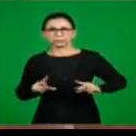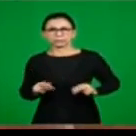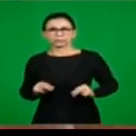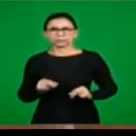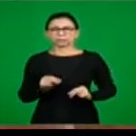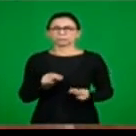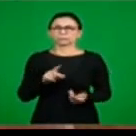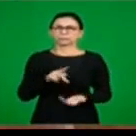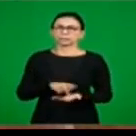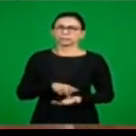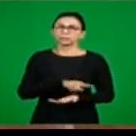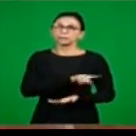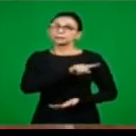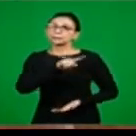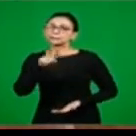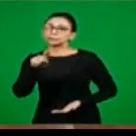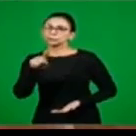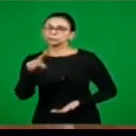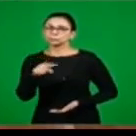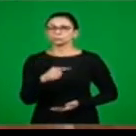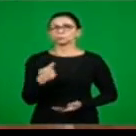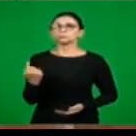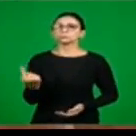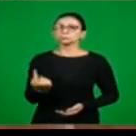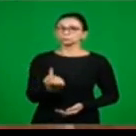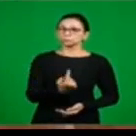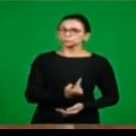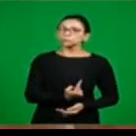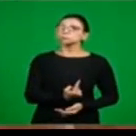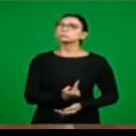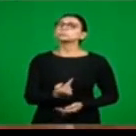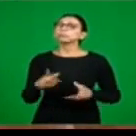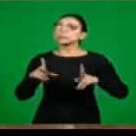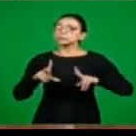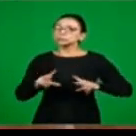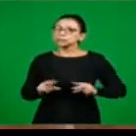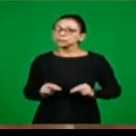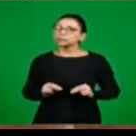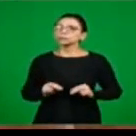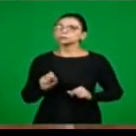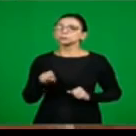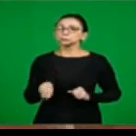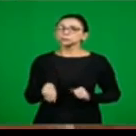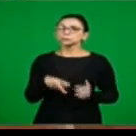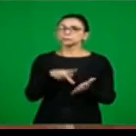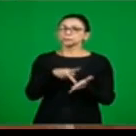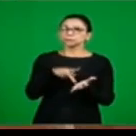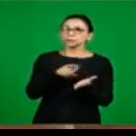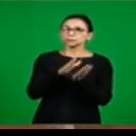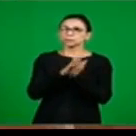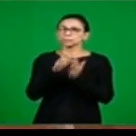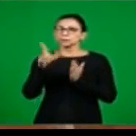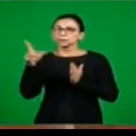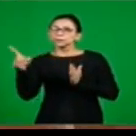We are not the hearers of the truth. All are hearers of this truth, but we